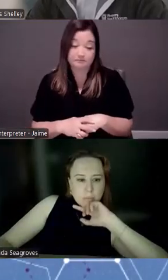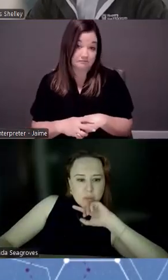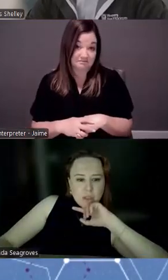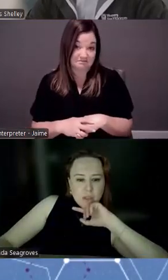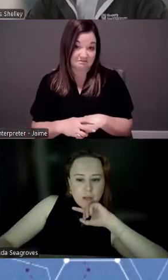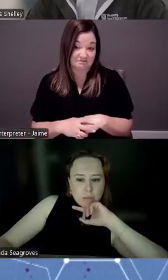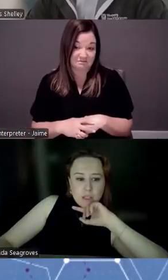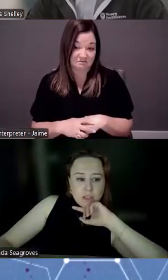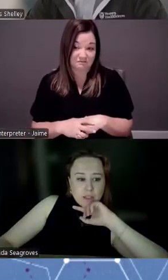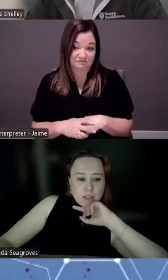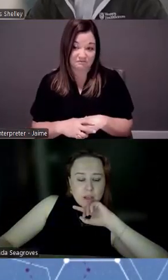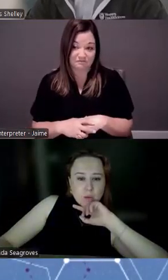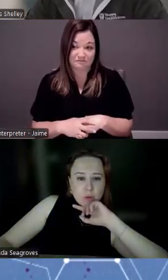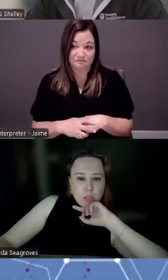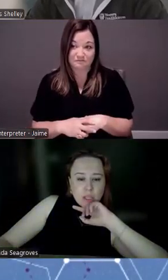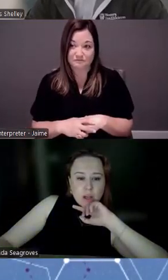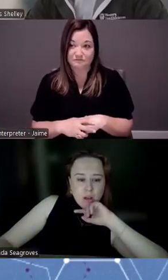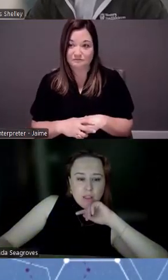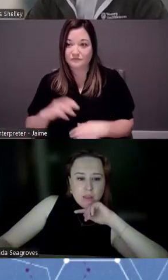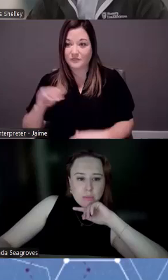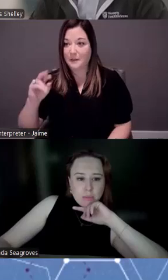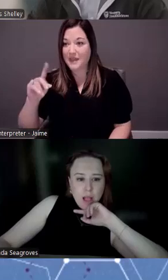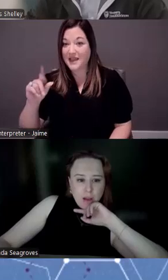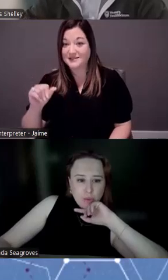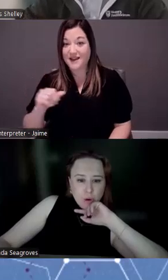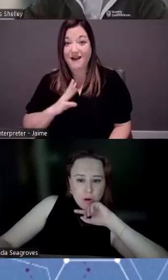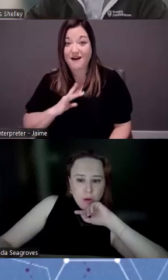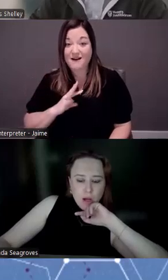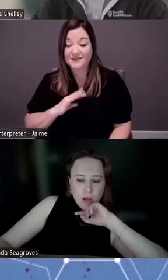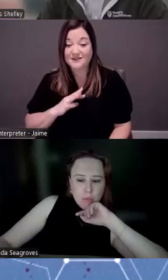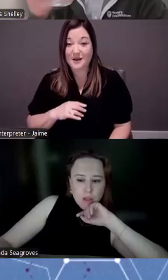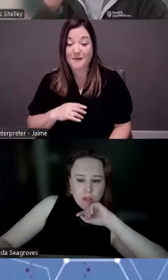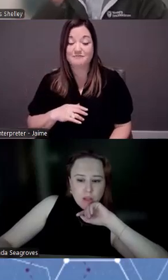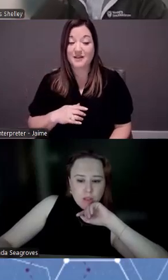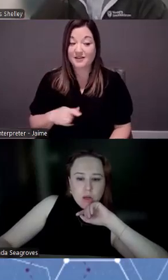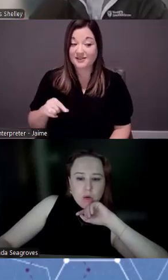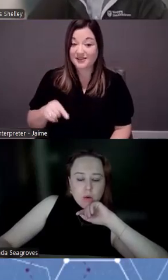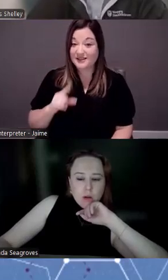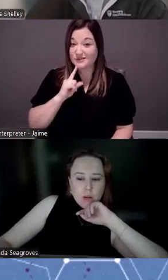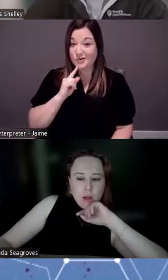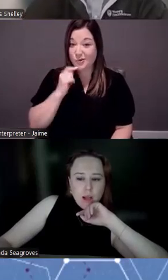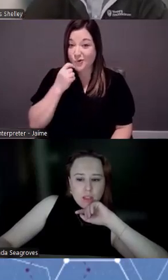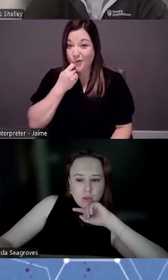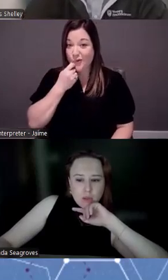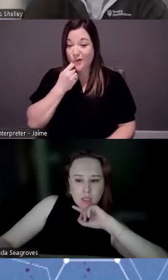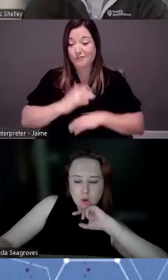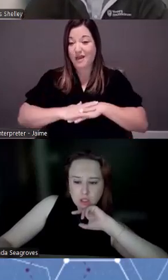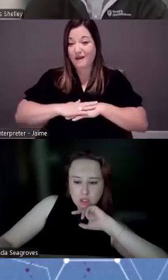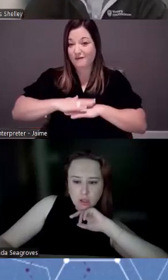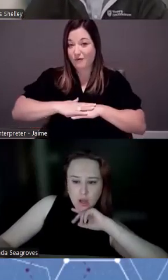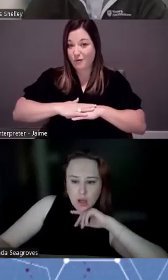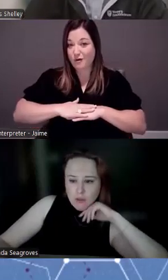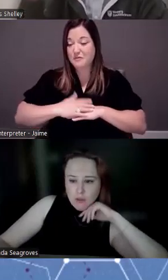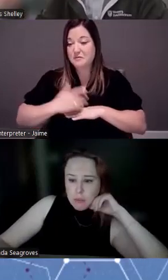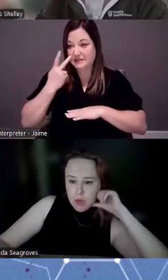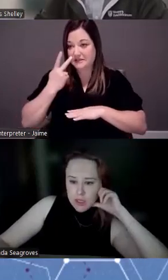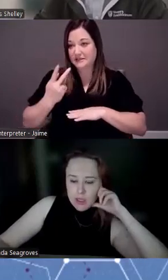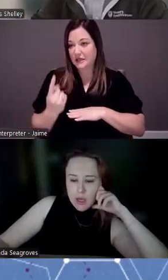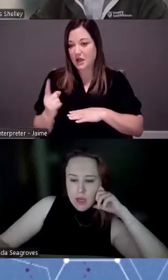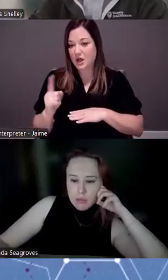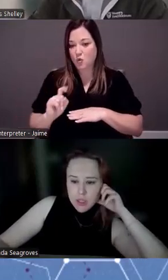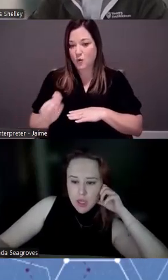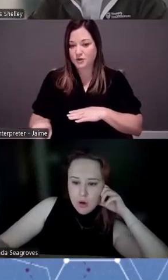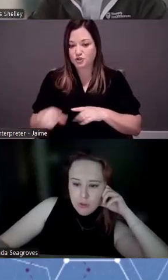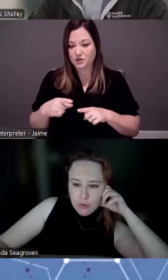Awesome, James. This is a really awesome platform. So I do see a question from